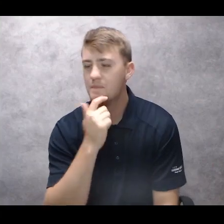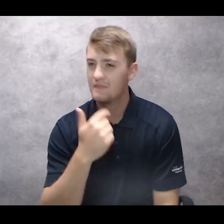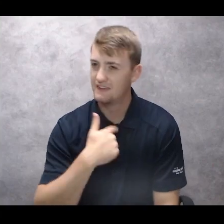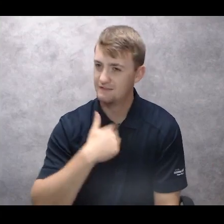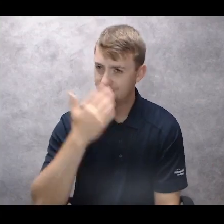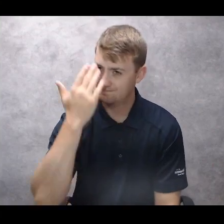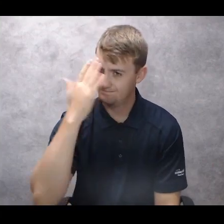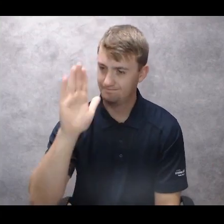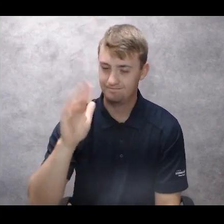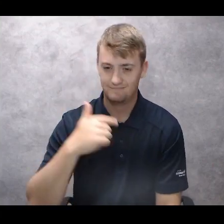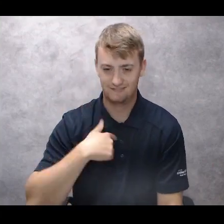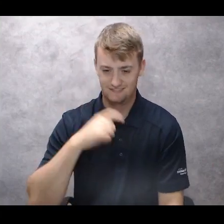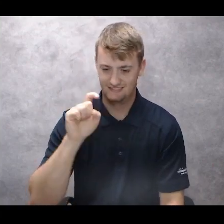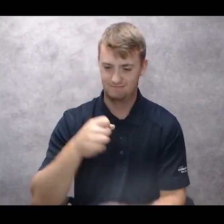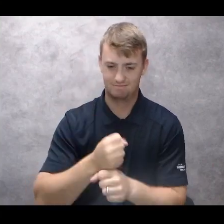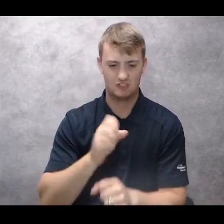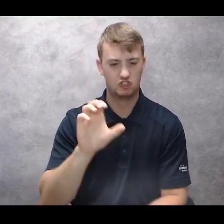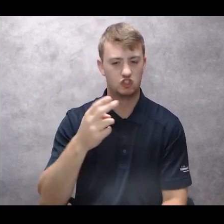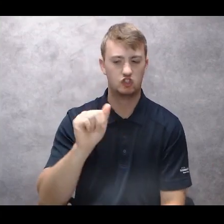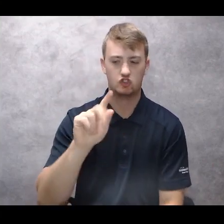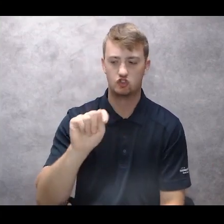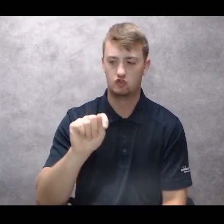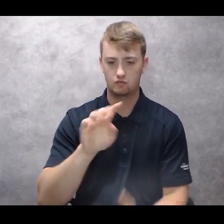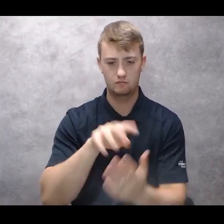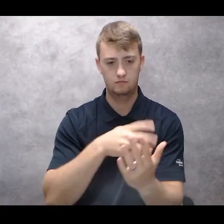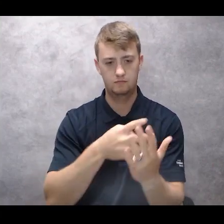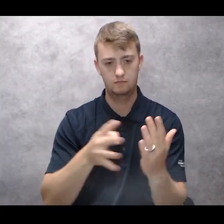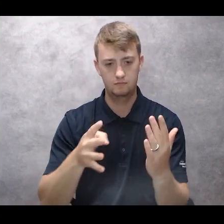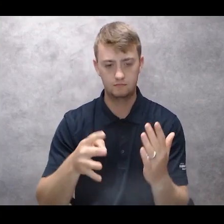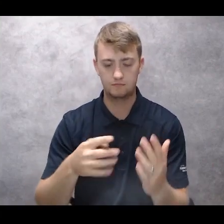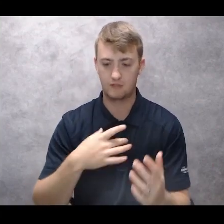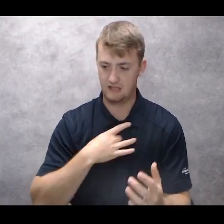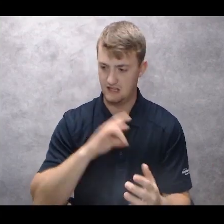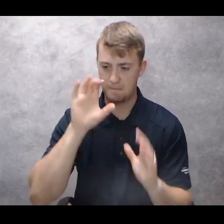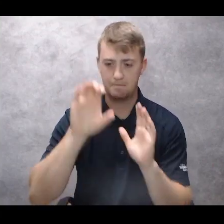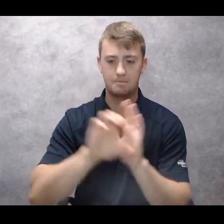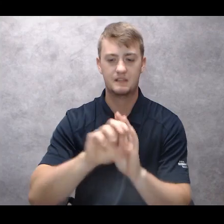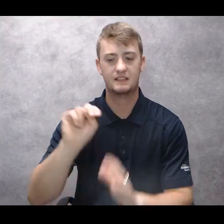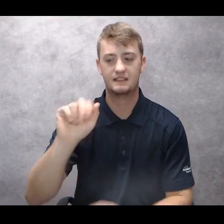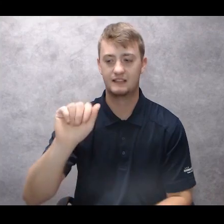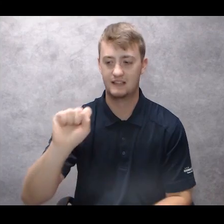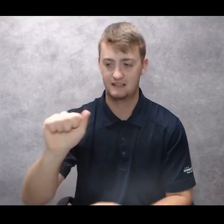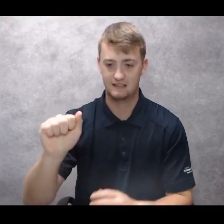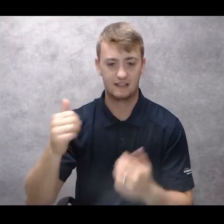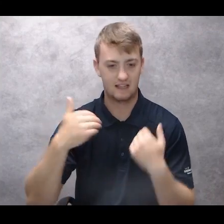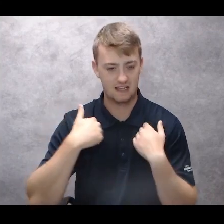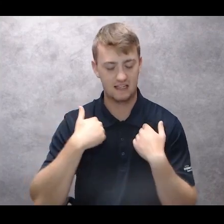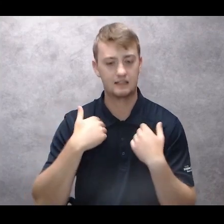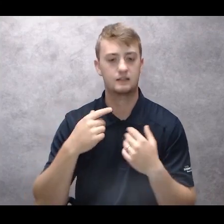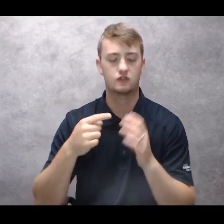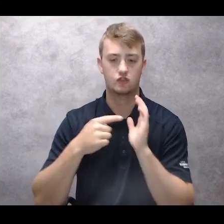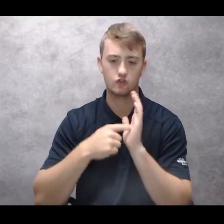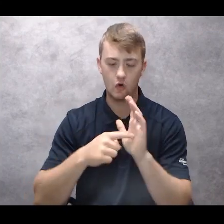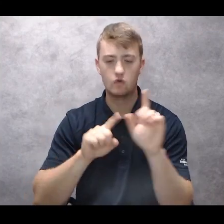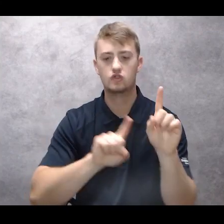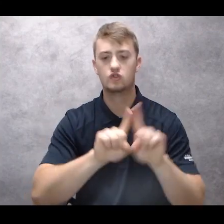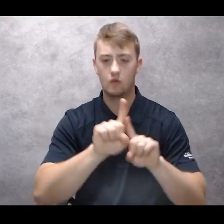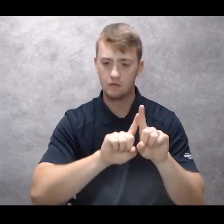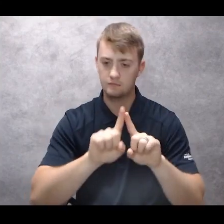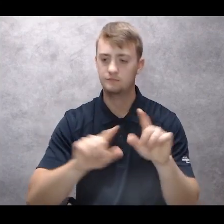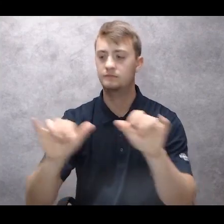Um, I don't know. I have to make a chart. Mhm. I like the image that NASA made. It shows the